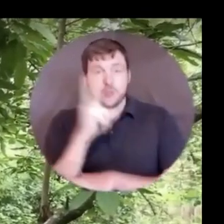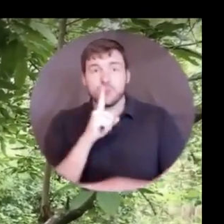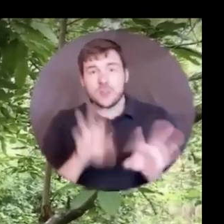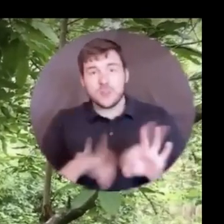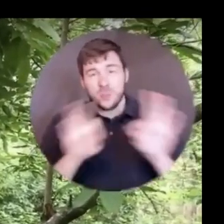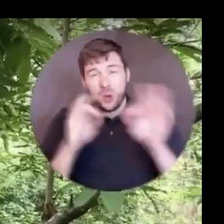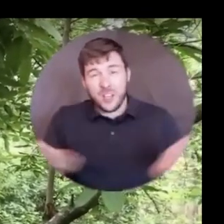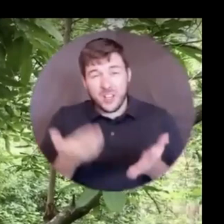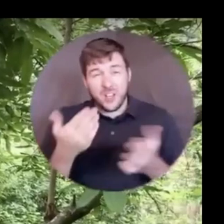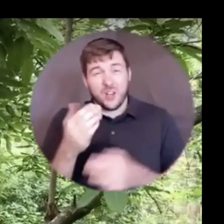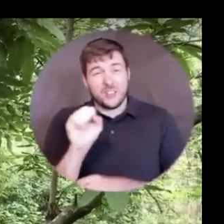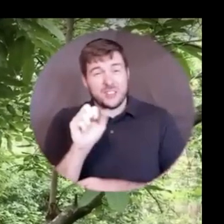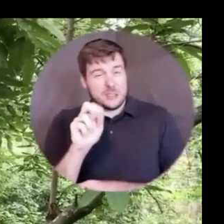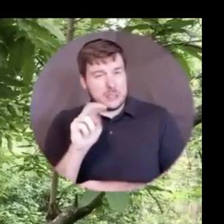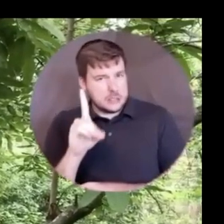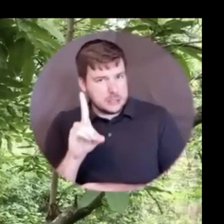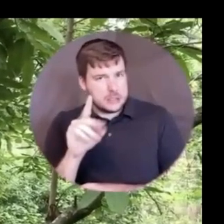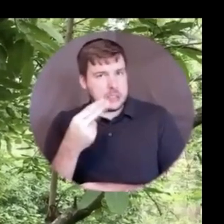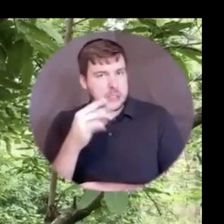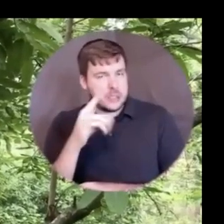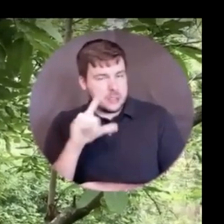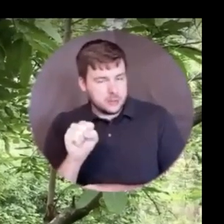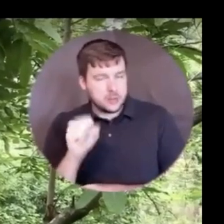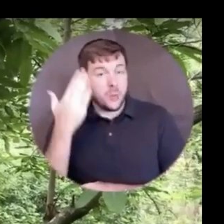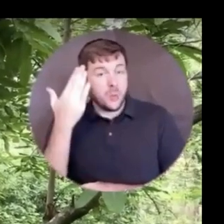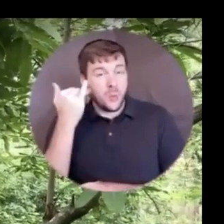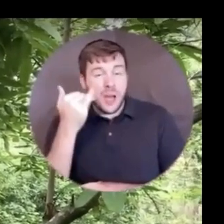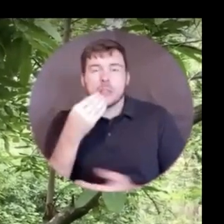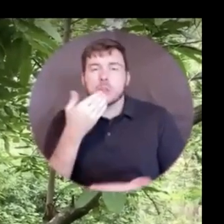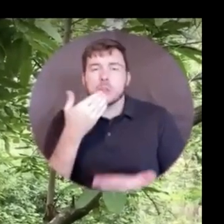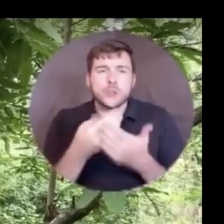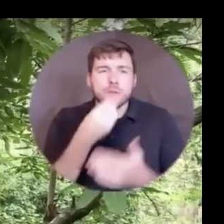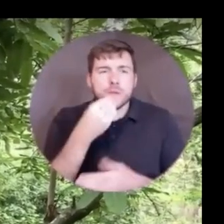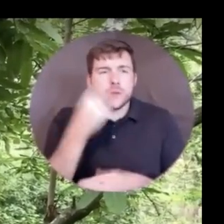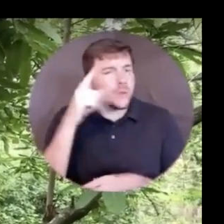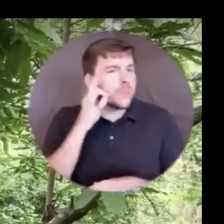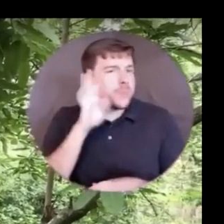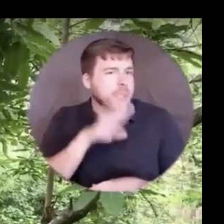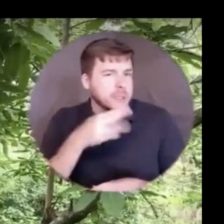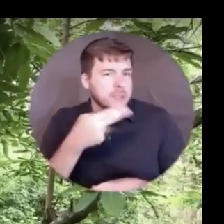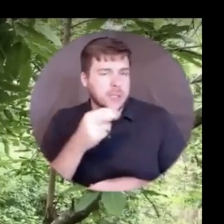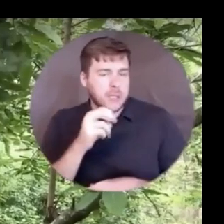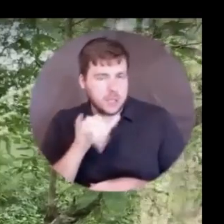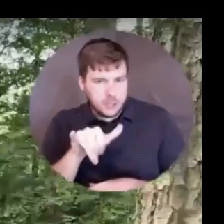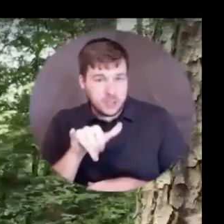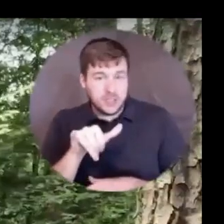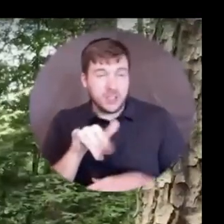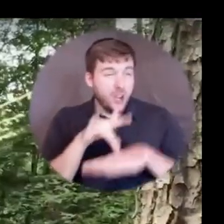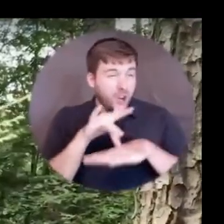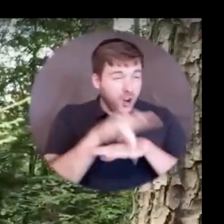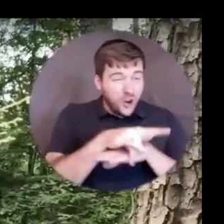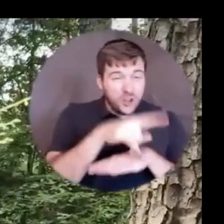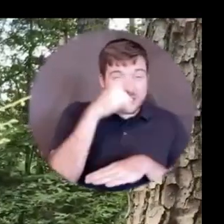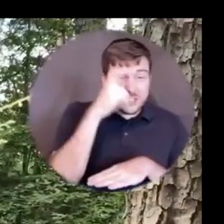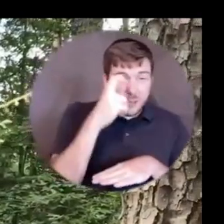tree species here in the Sandhills because it's a really important early food source for honeybees. It flowers really early in the year. As you can see, we're in